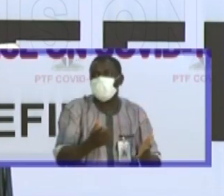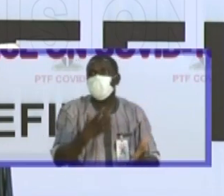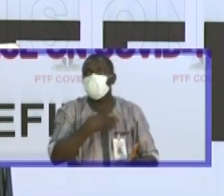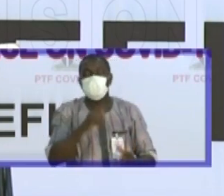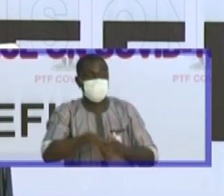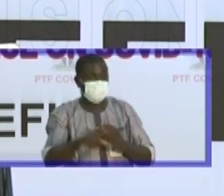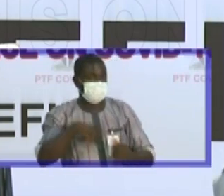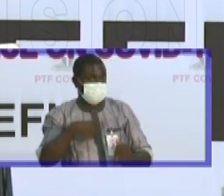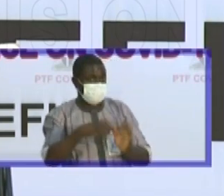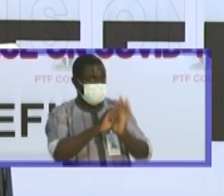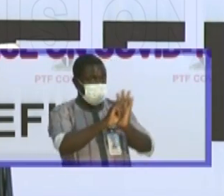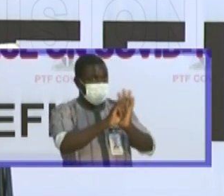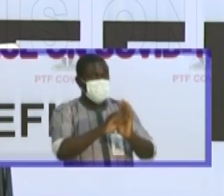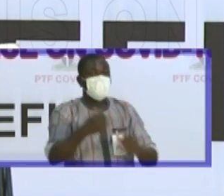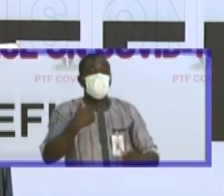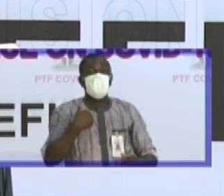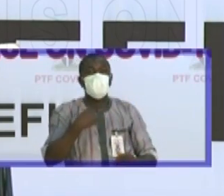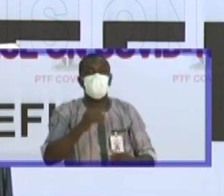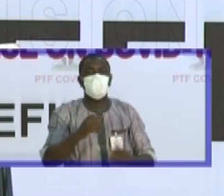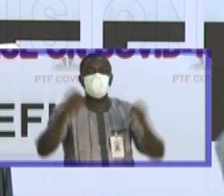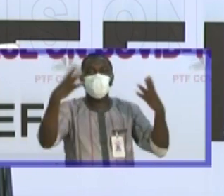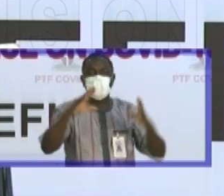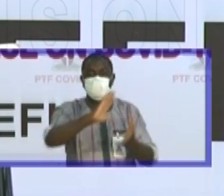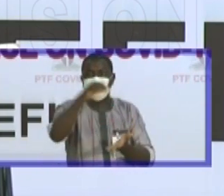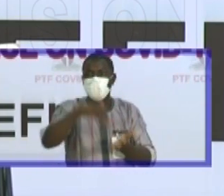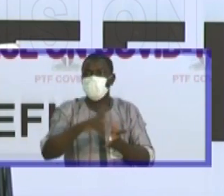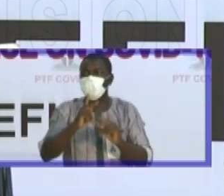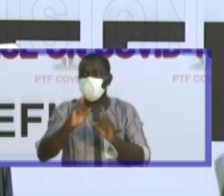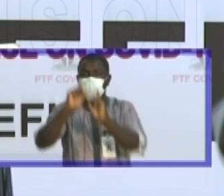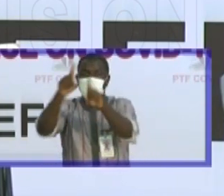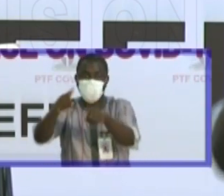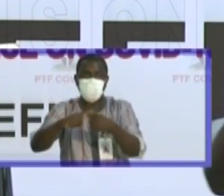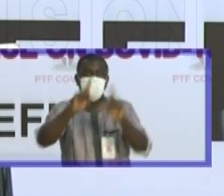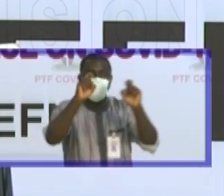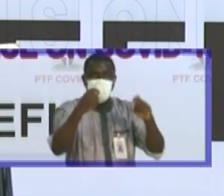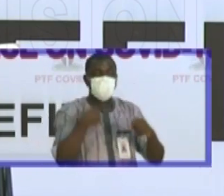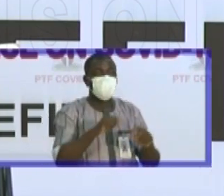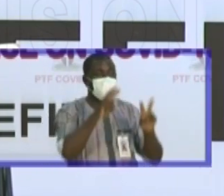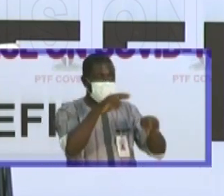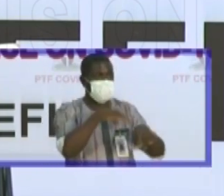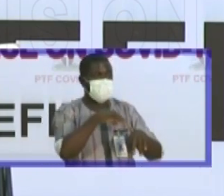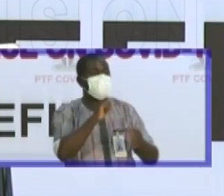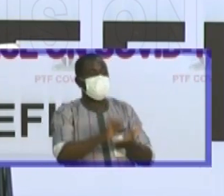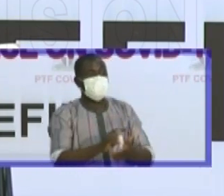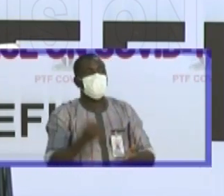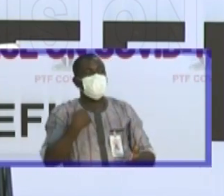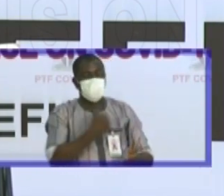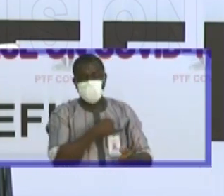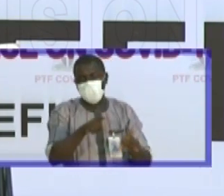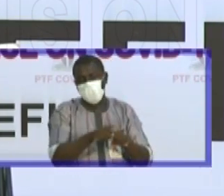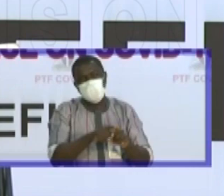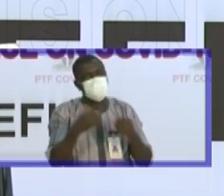Lagos, for instance, they have a lot of centers where people can go and get tested, and we're looking at that model. We also have